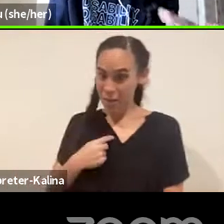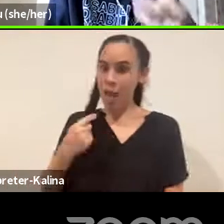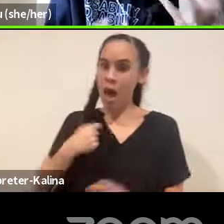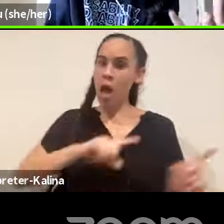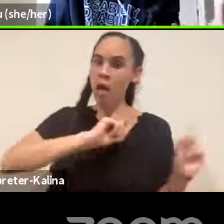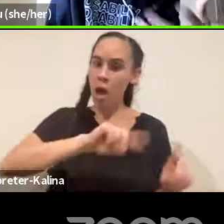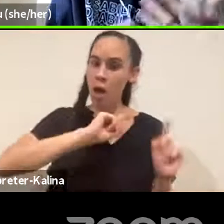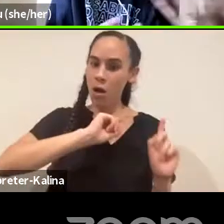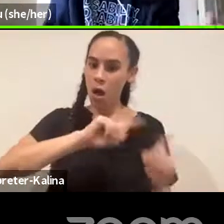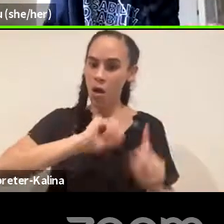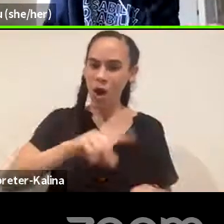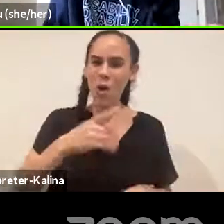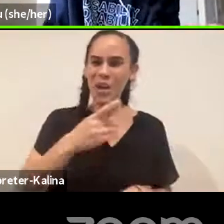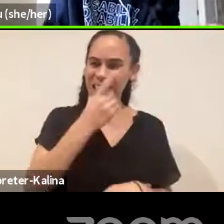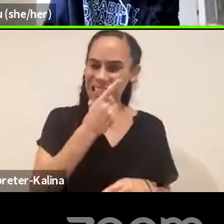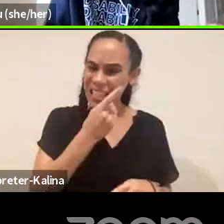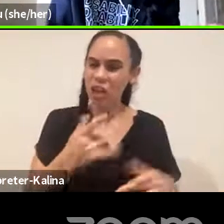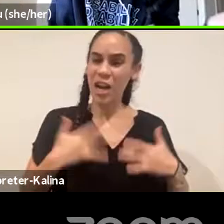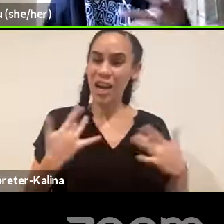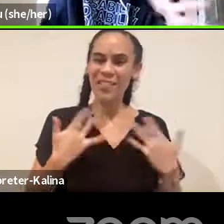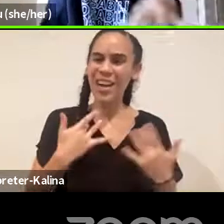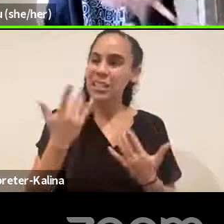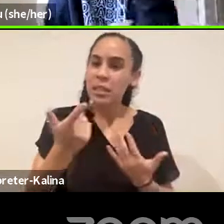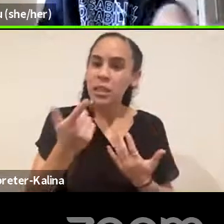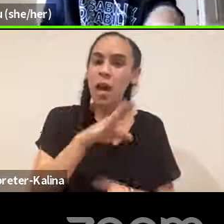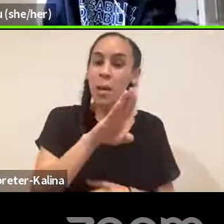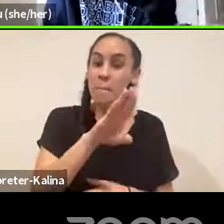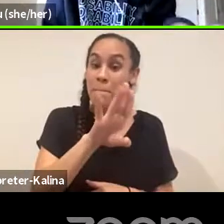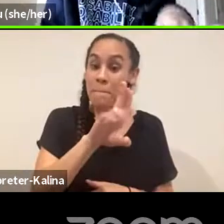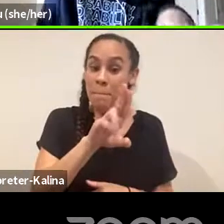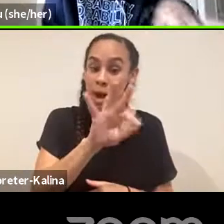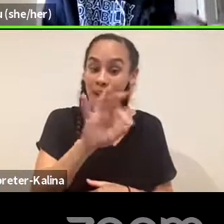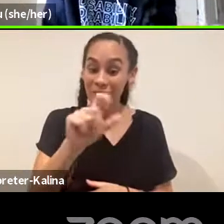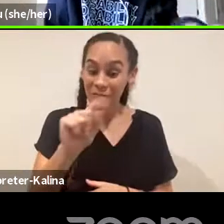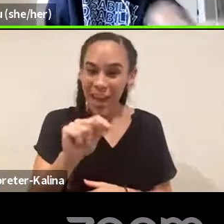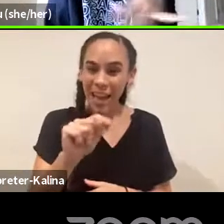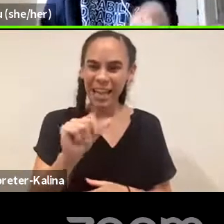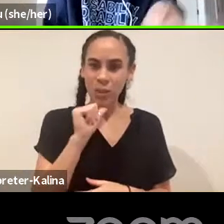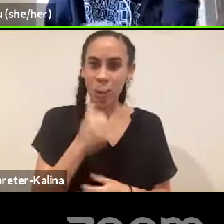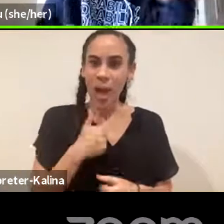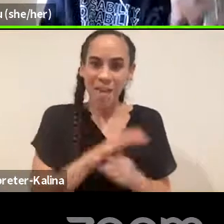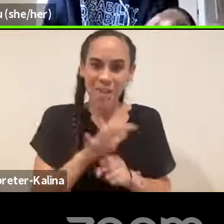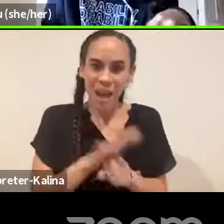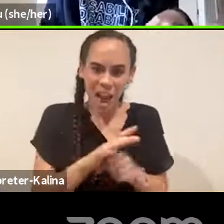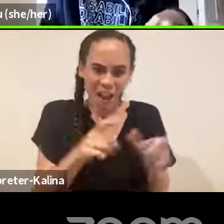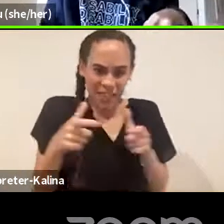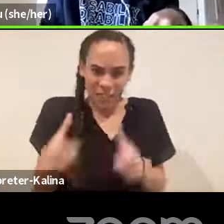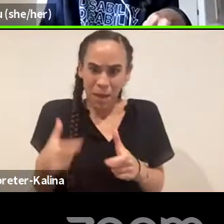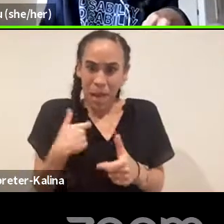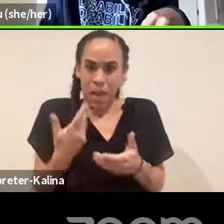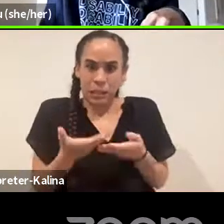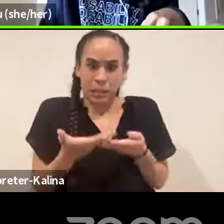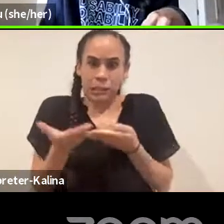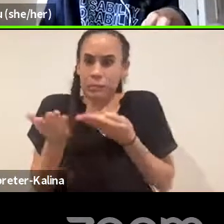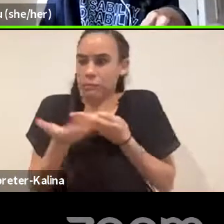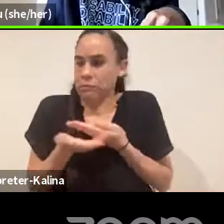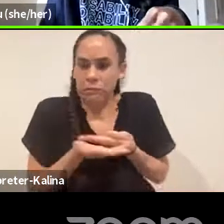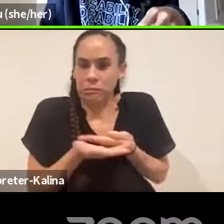events like that, even thinking about a buffet event, where there's not enough table space to like hold my plate.